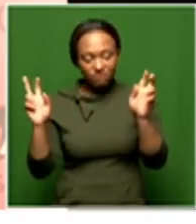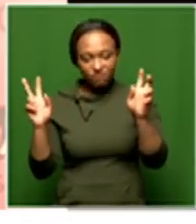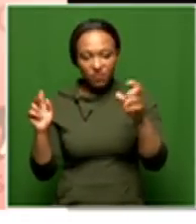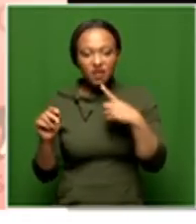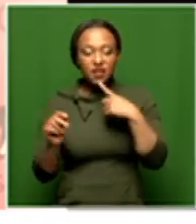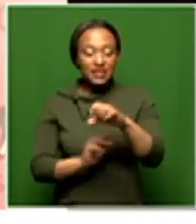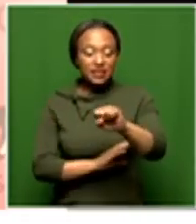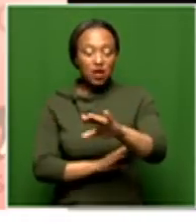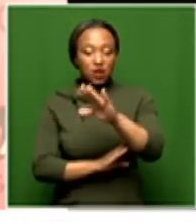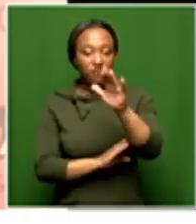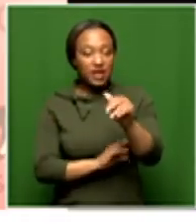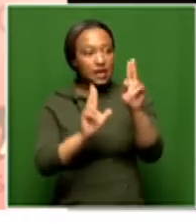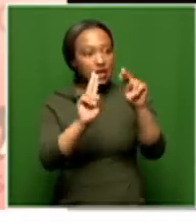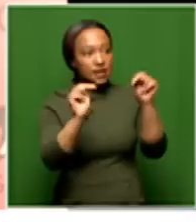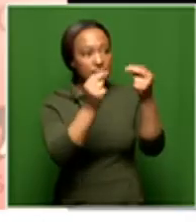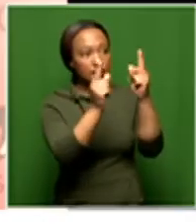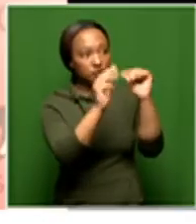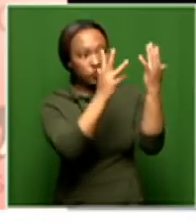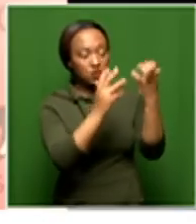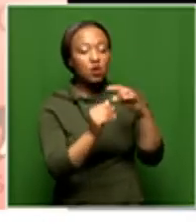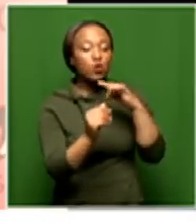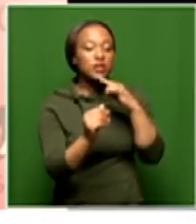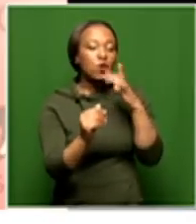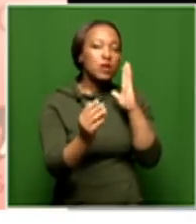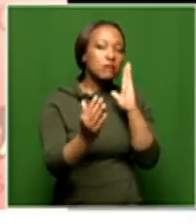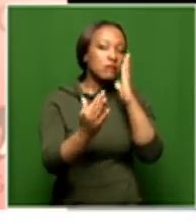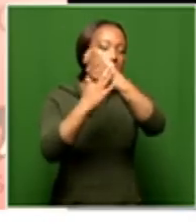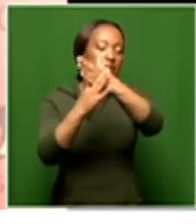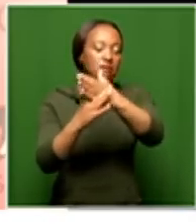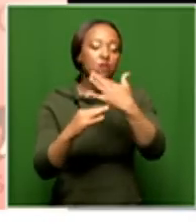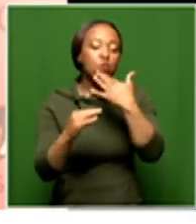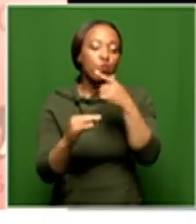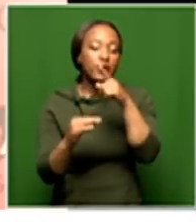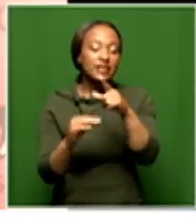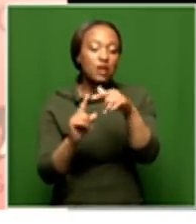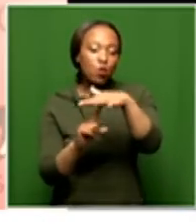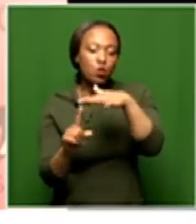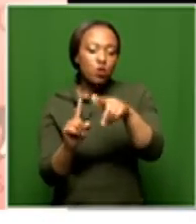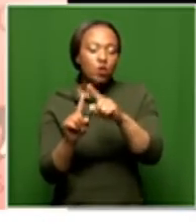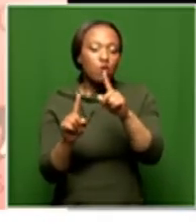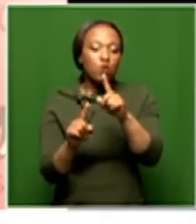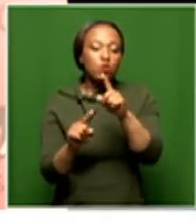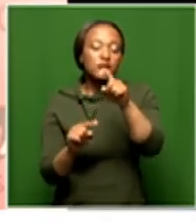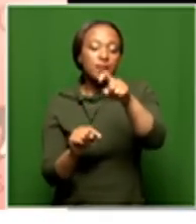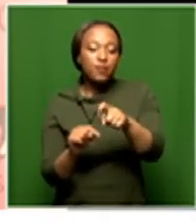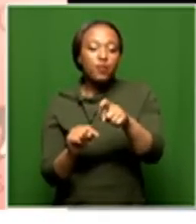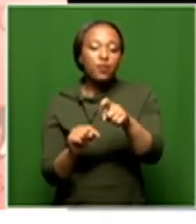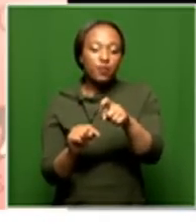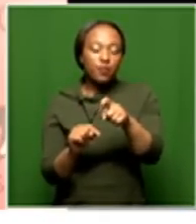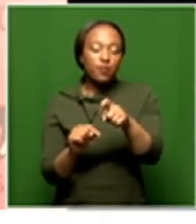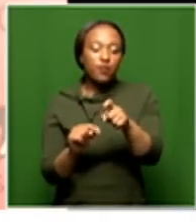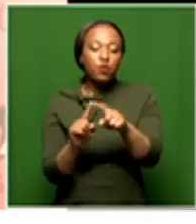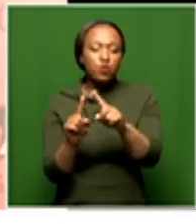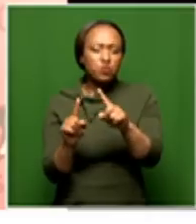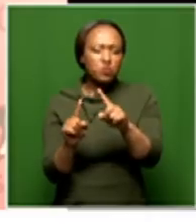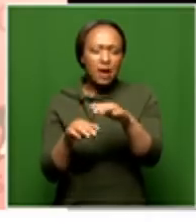quoting the South African Treasury. So that means we imposed our own conditions as we went to the IMF instead of literally,